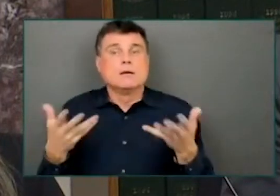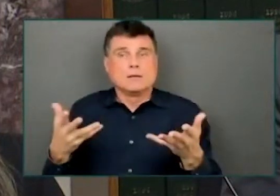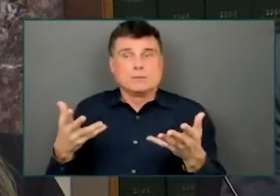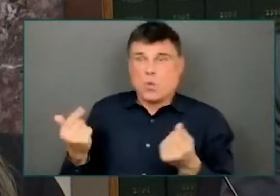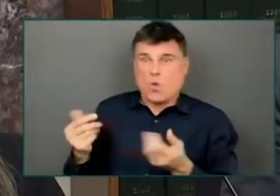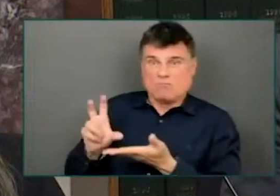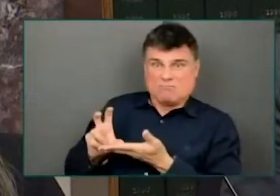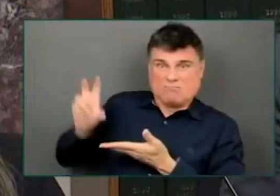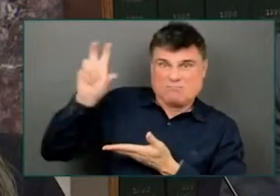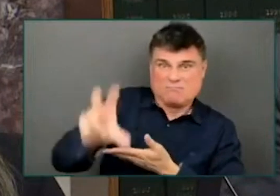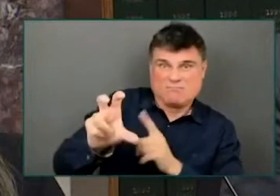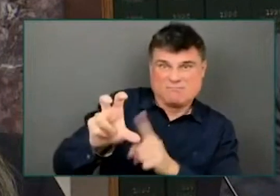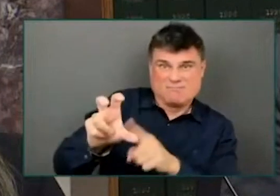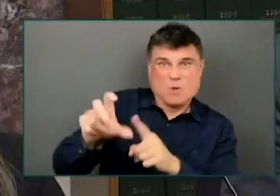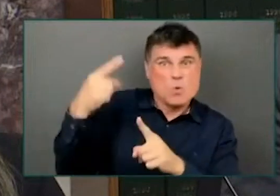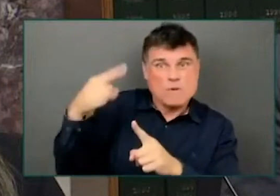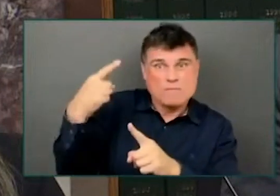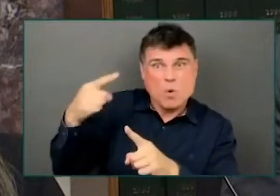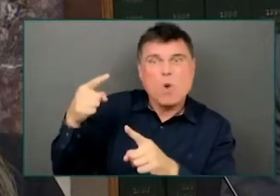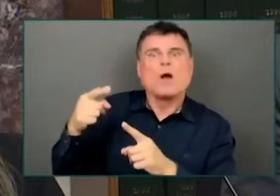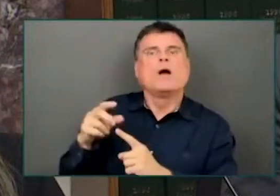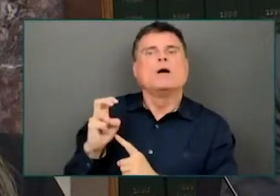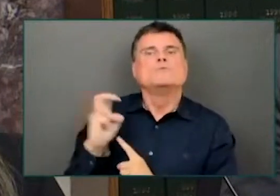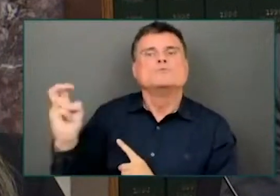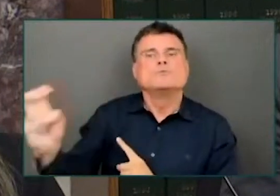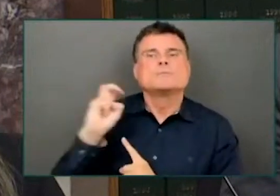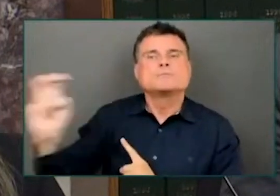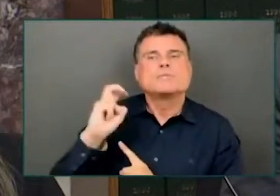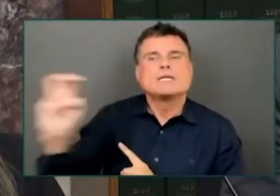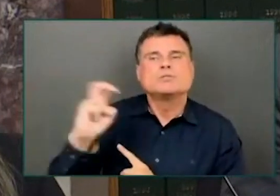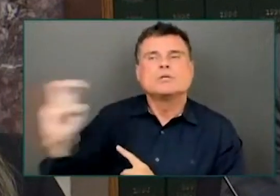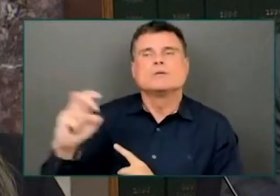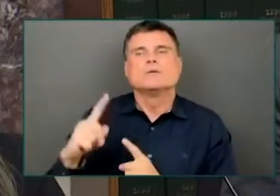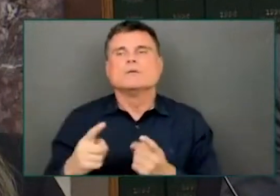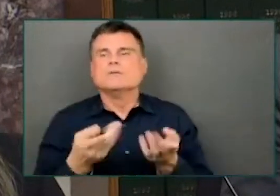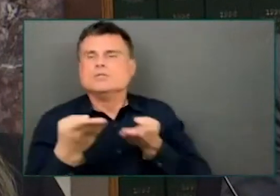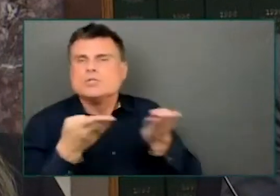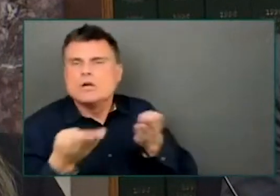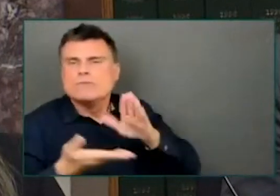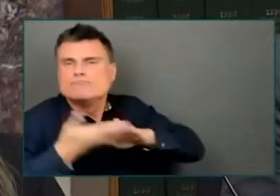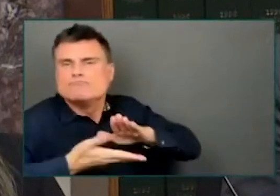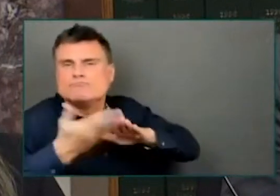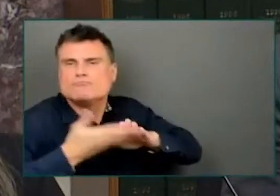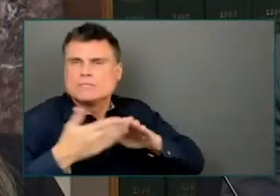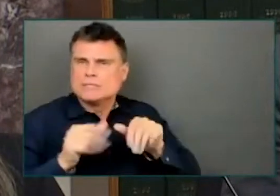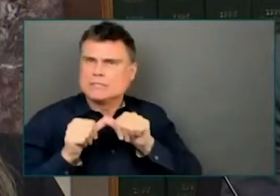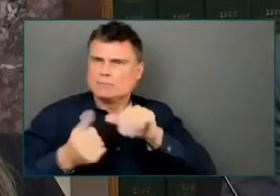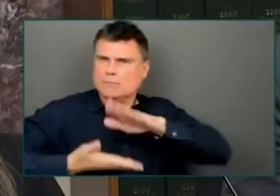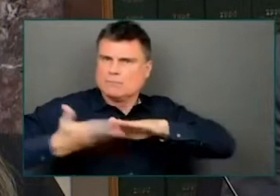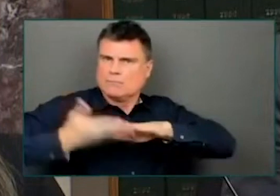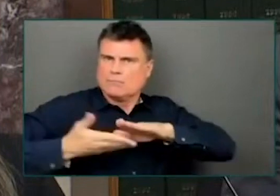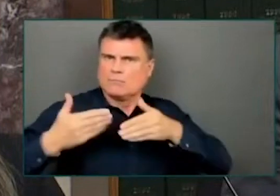transit. And more than $500 million supported the hardest hit small businesses and their staff.